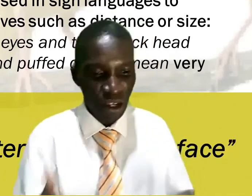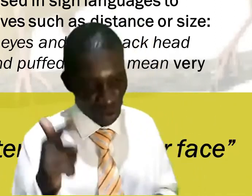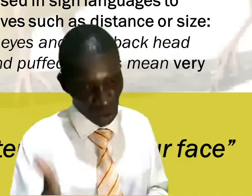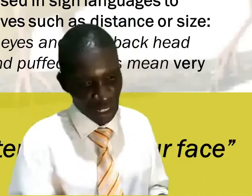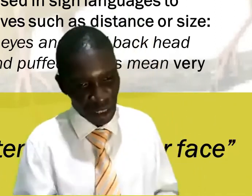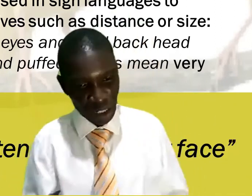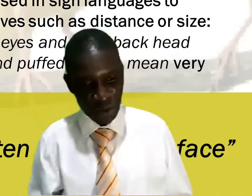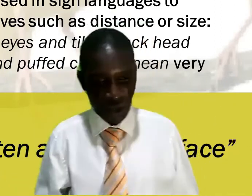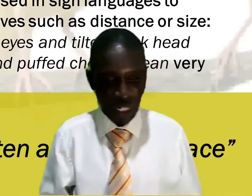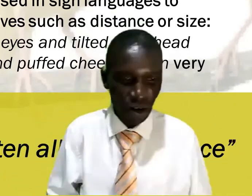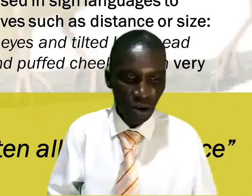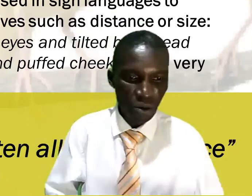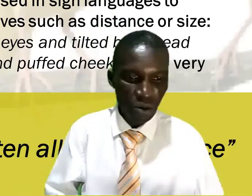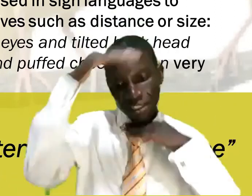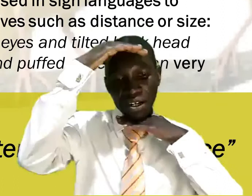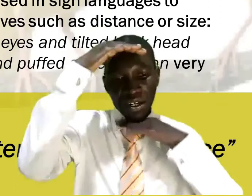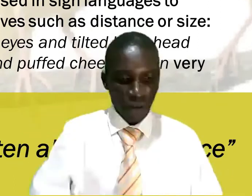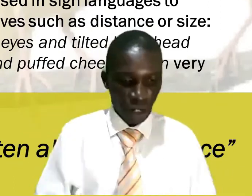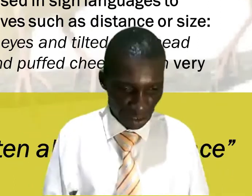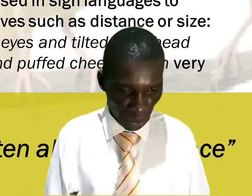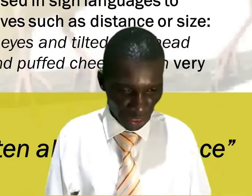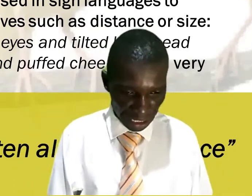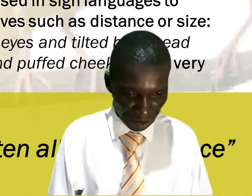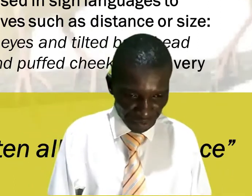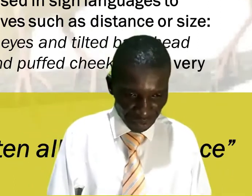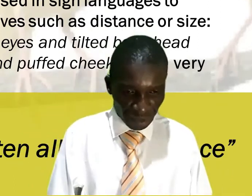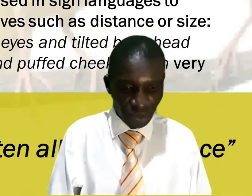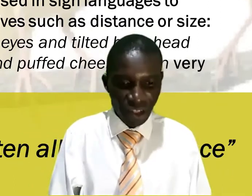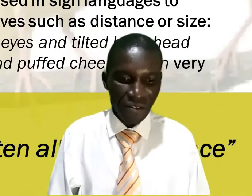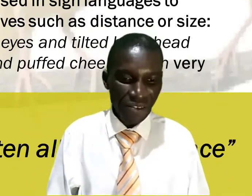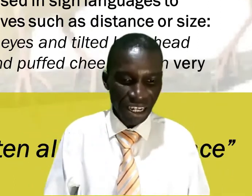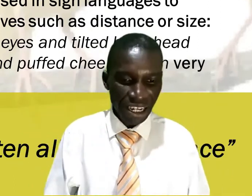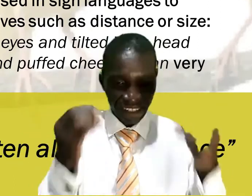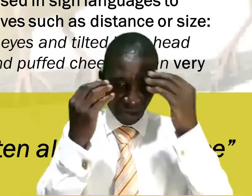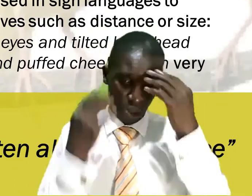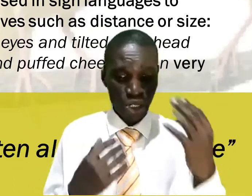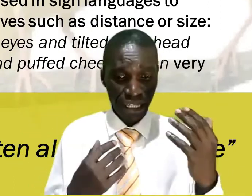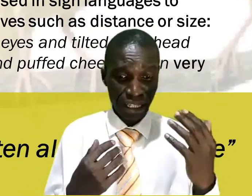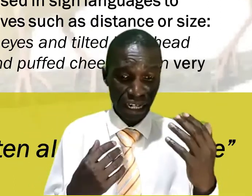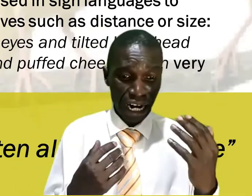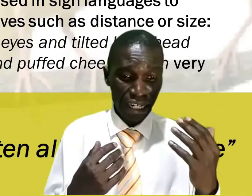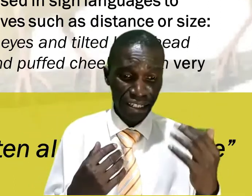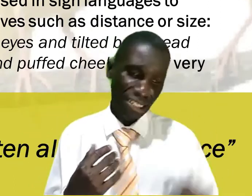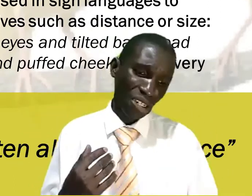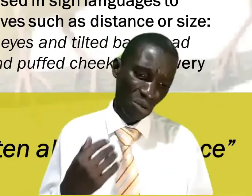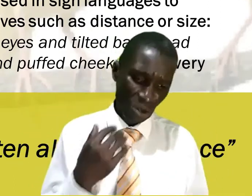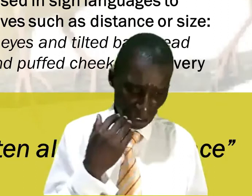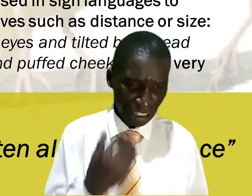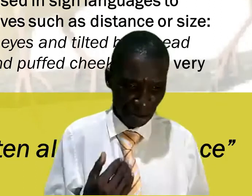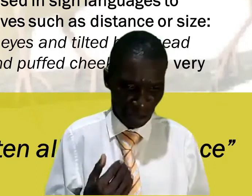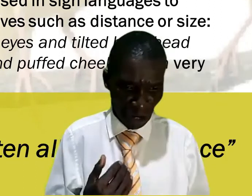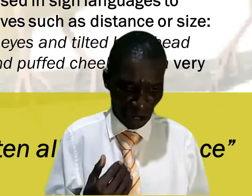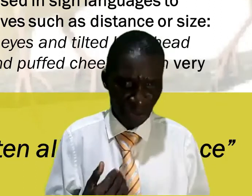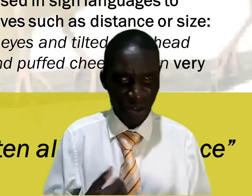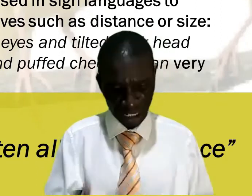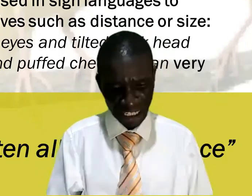you. So this is what we do in our courses. Focus on the face. We look at the eyes. We look at